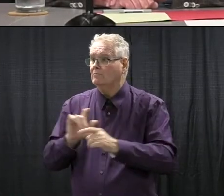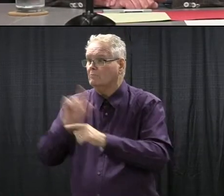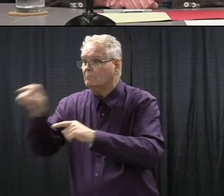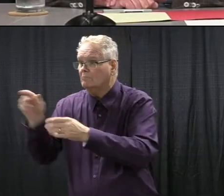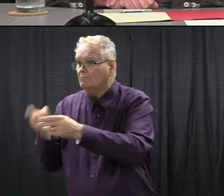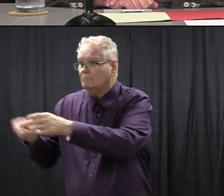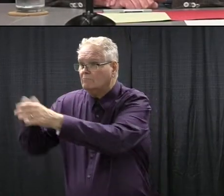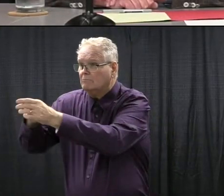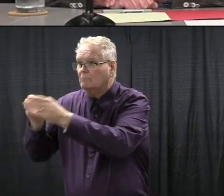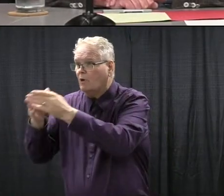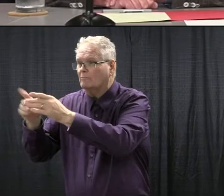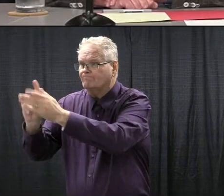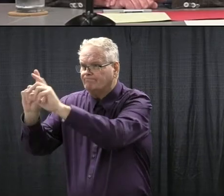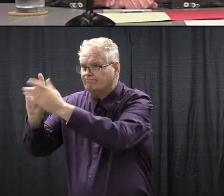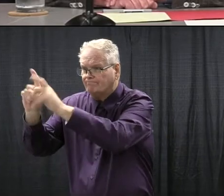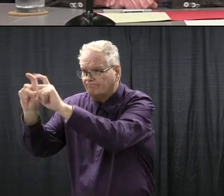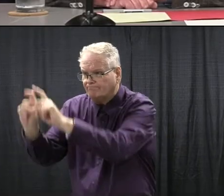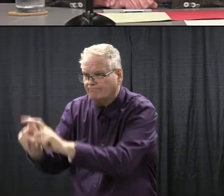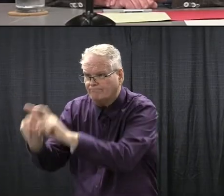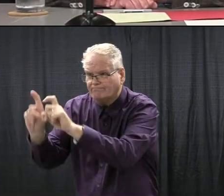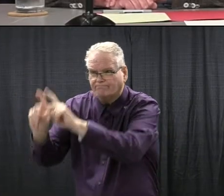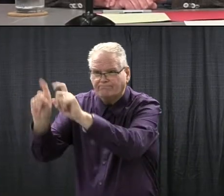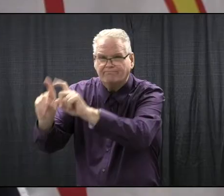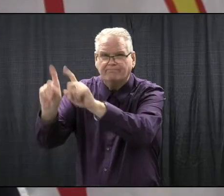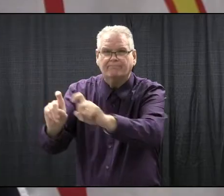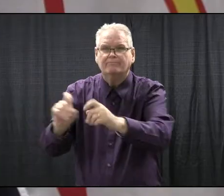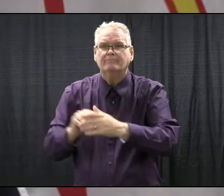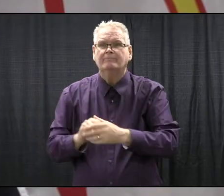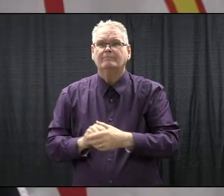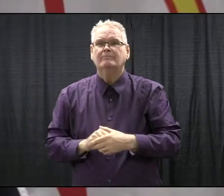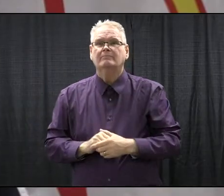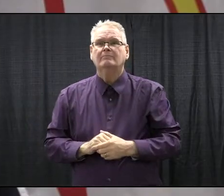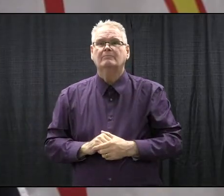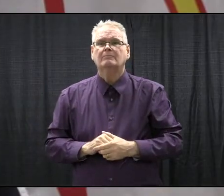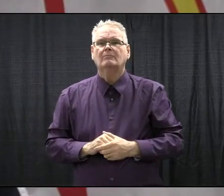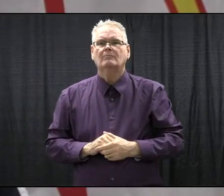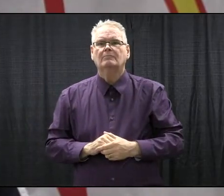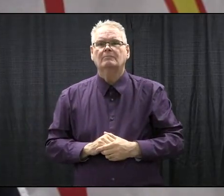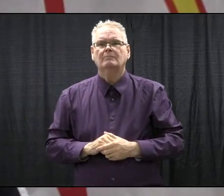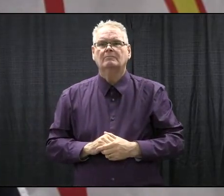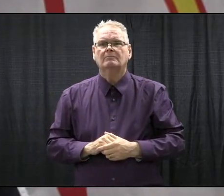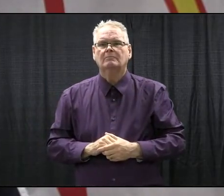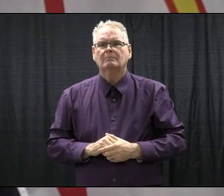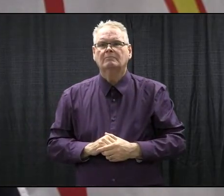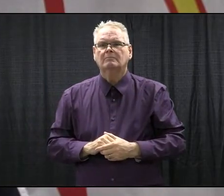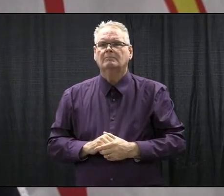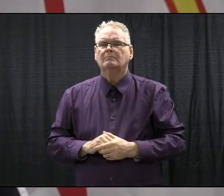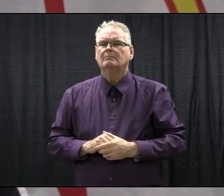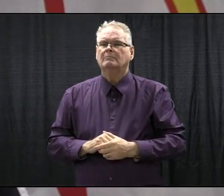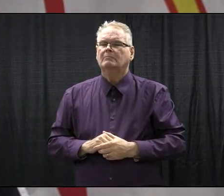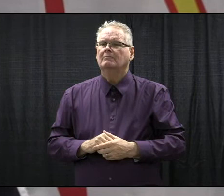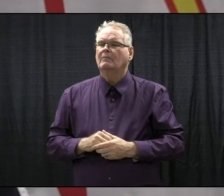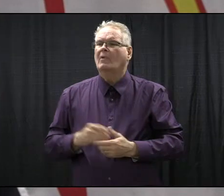So generally speaking, I can't speak to specifics of each ship, but generally